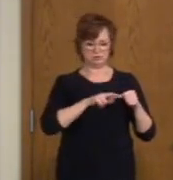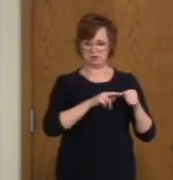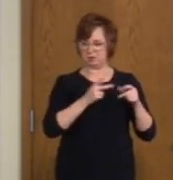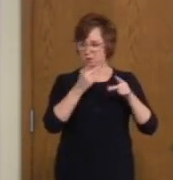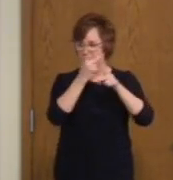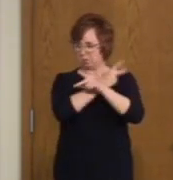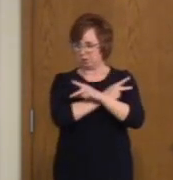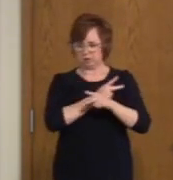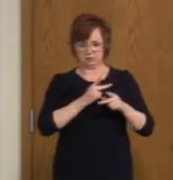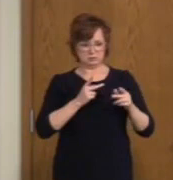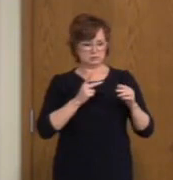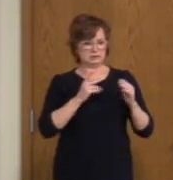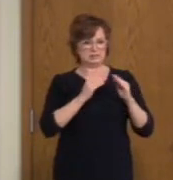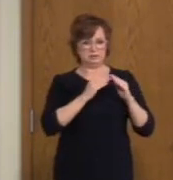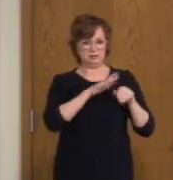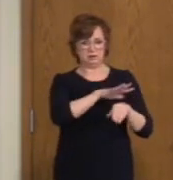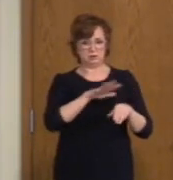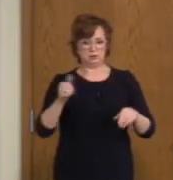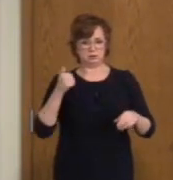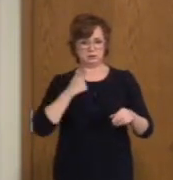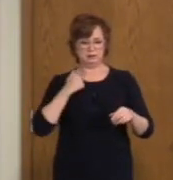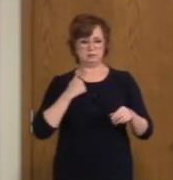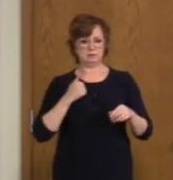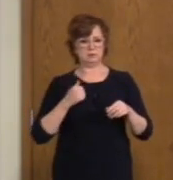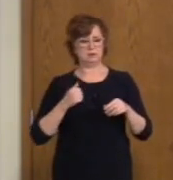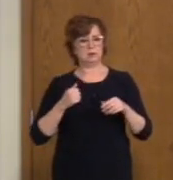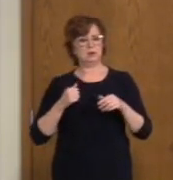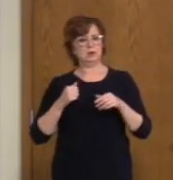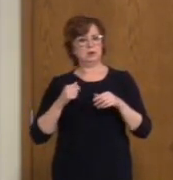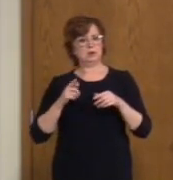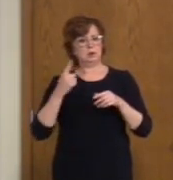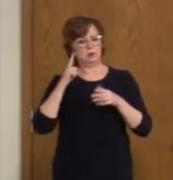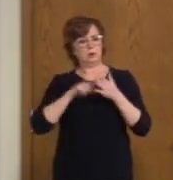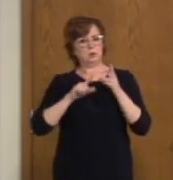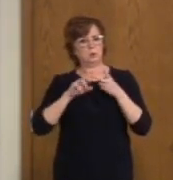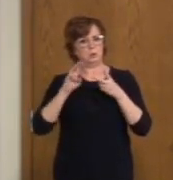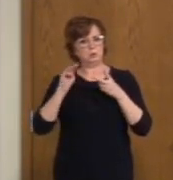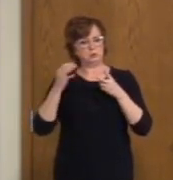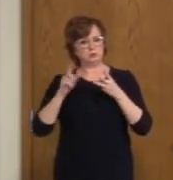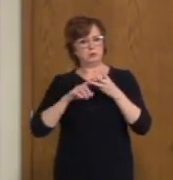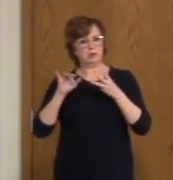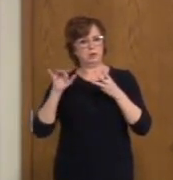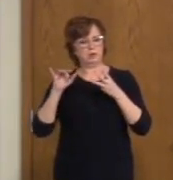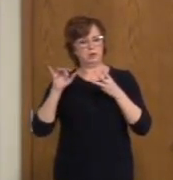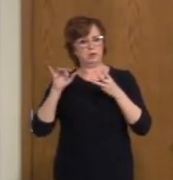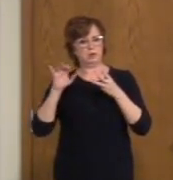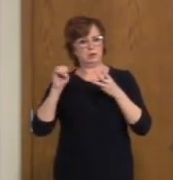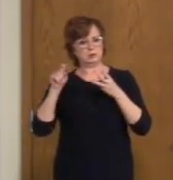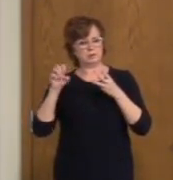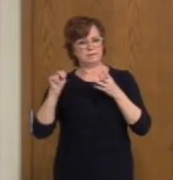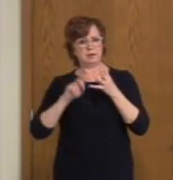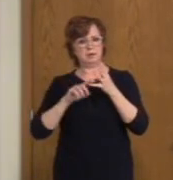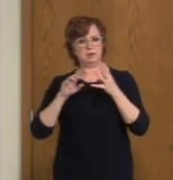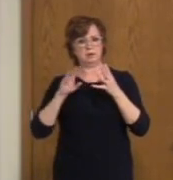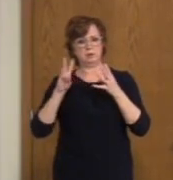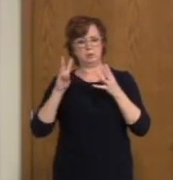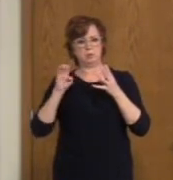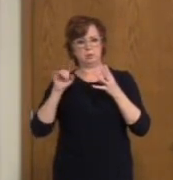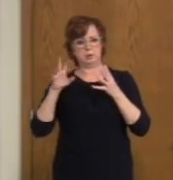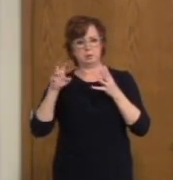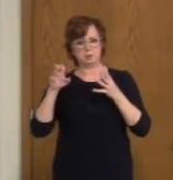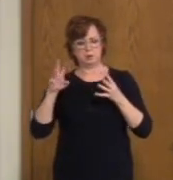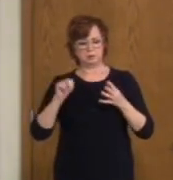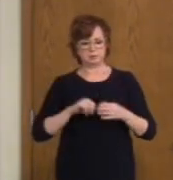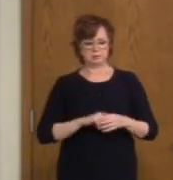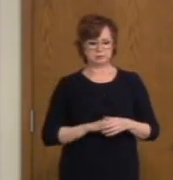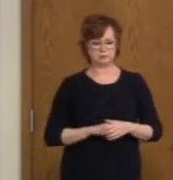community like Moose Jaw, Weyburn, or Estimat. I think what I said was the numbers are not where Regina's numbers were